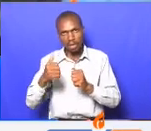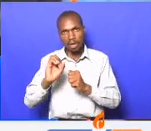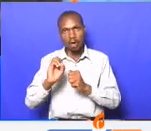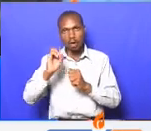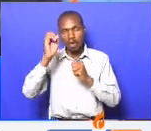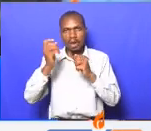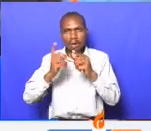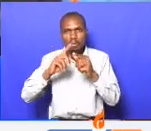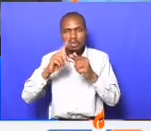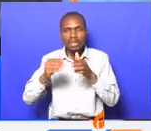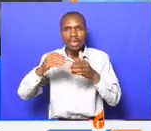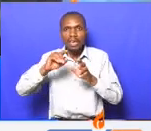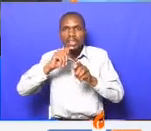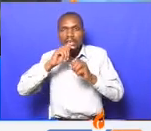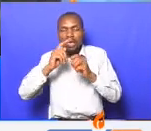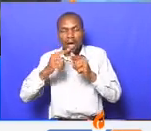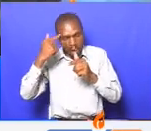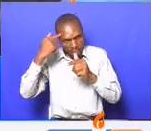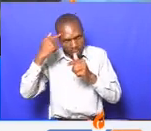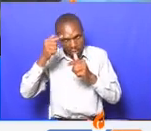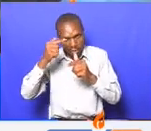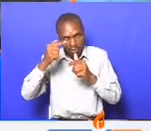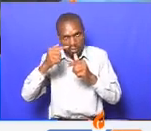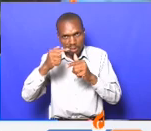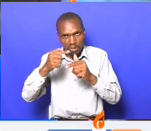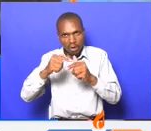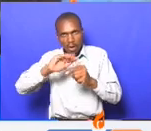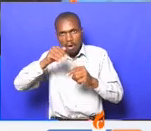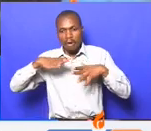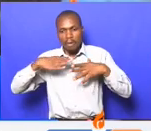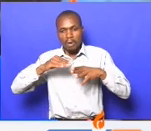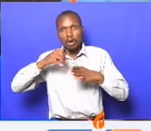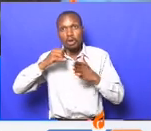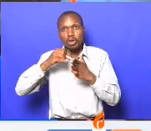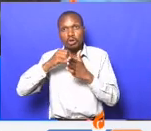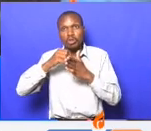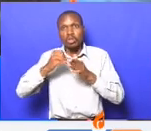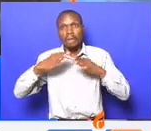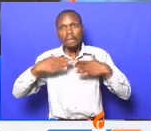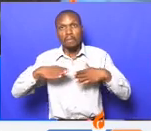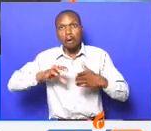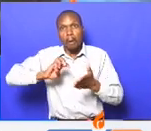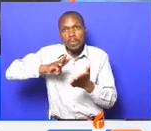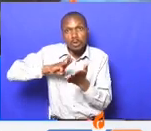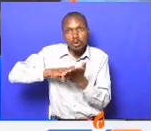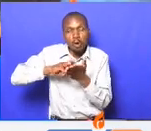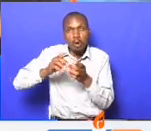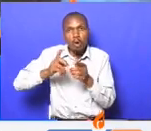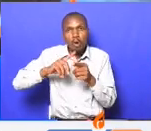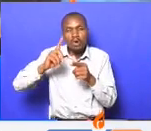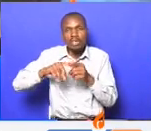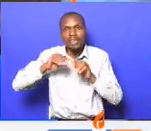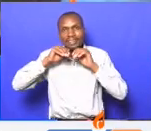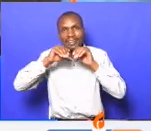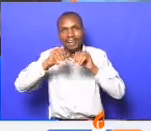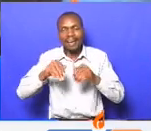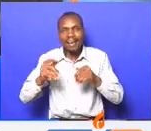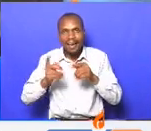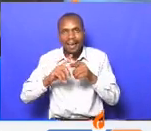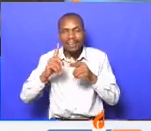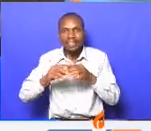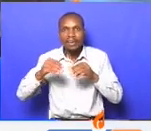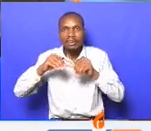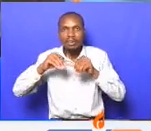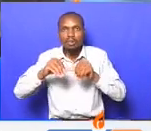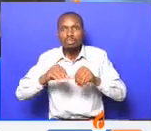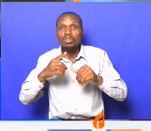that engagement is for the benefit of all of us, including the people of Migori. Temperature ya